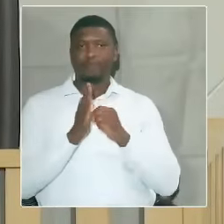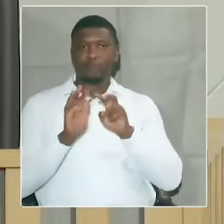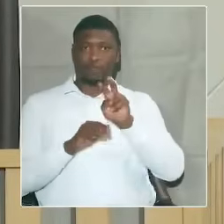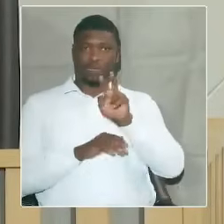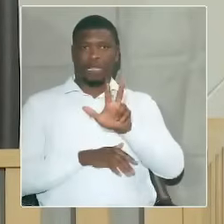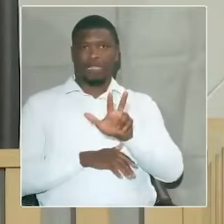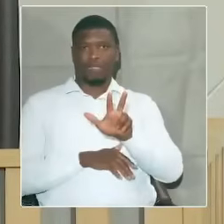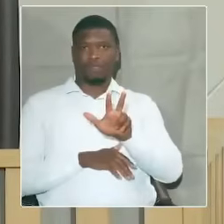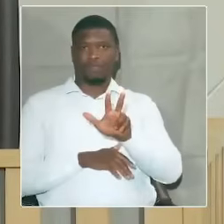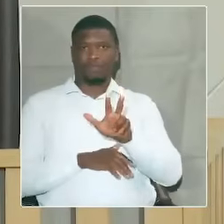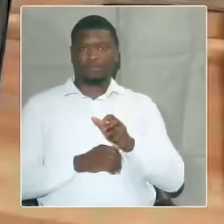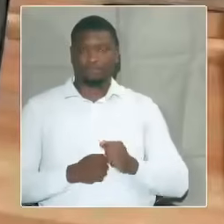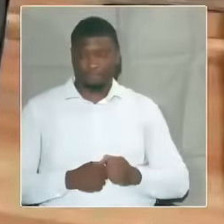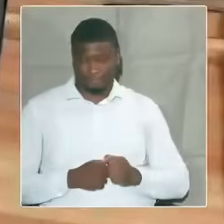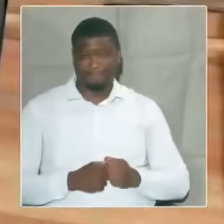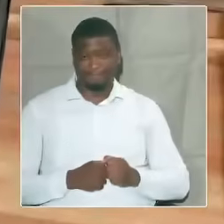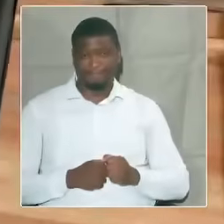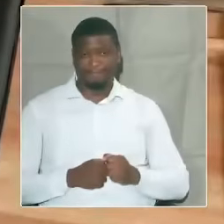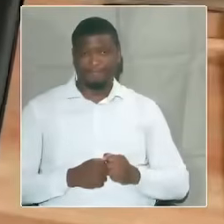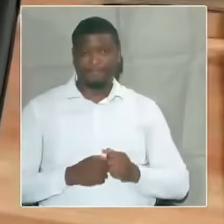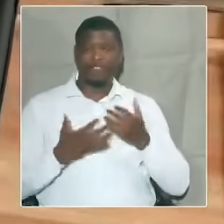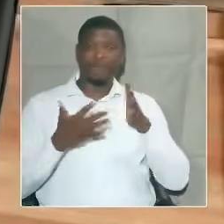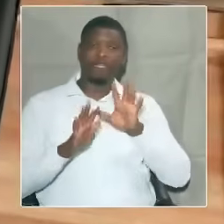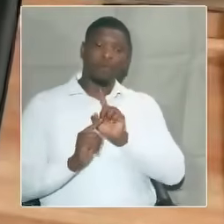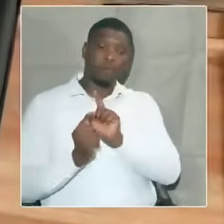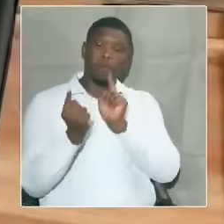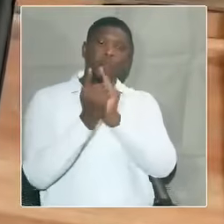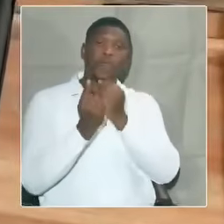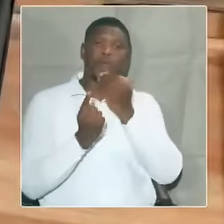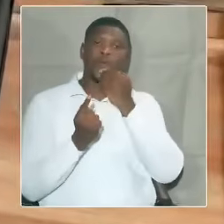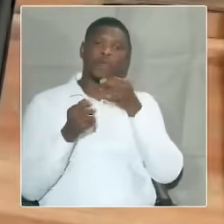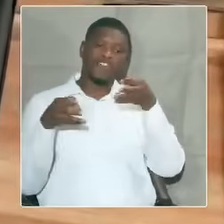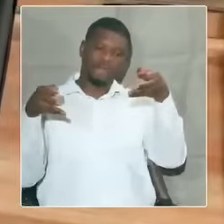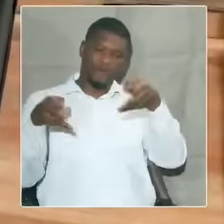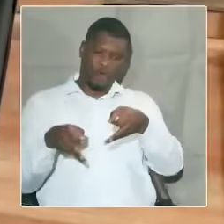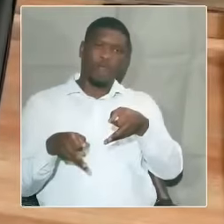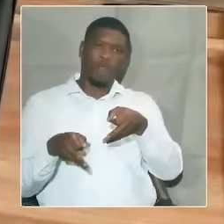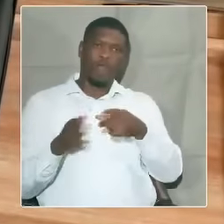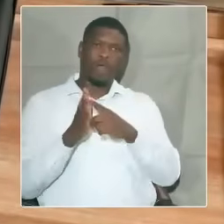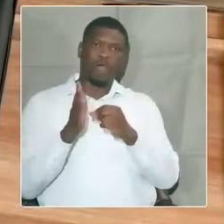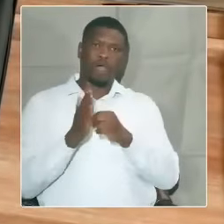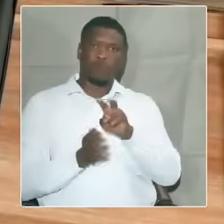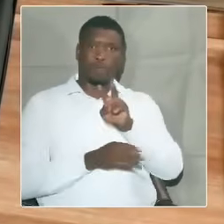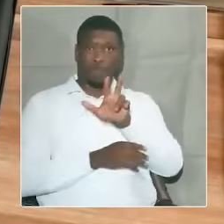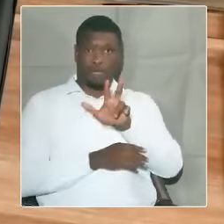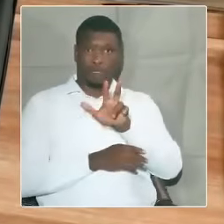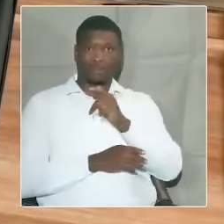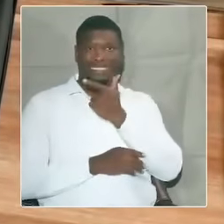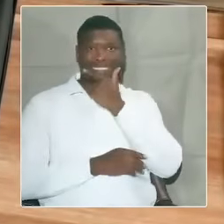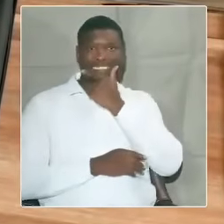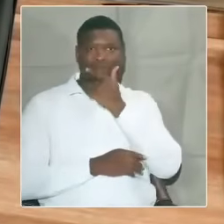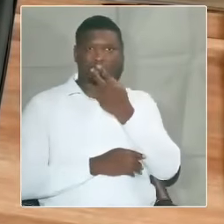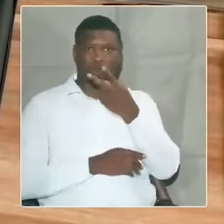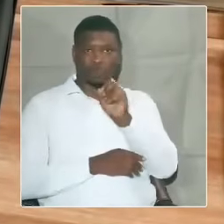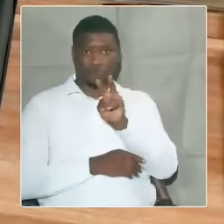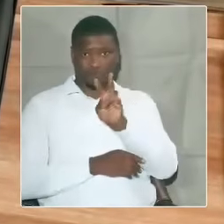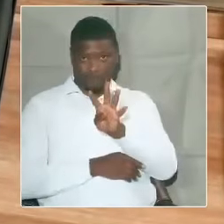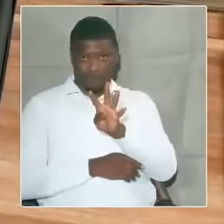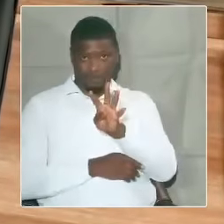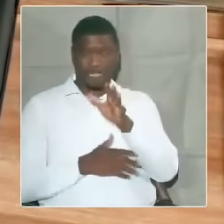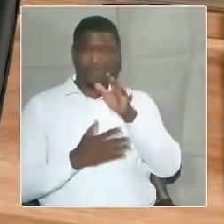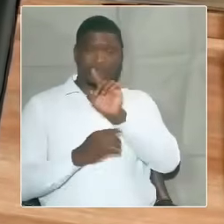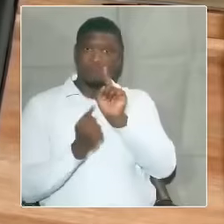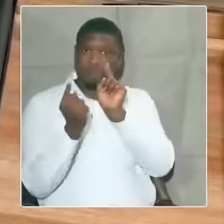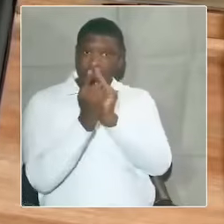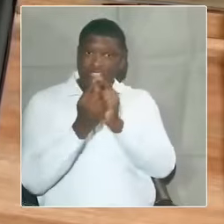28th. Yes, you met at that funeral on 28 December 2024, and you said you had an opportunity